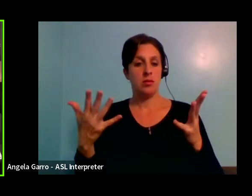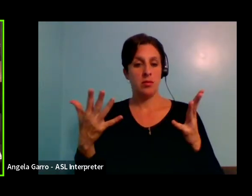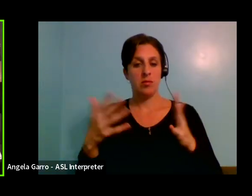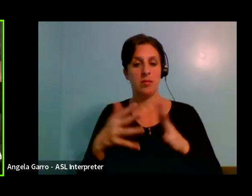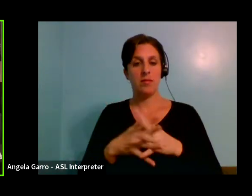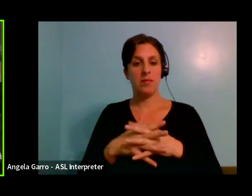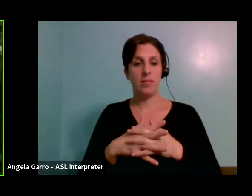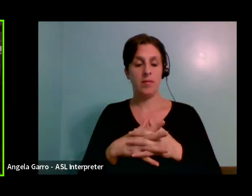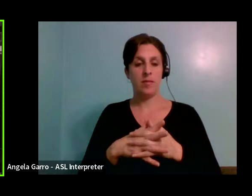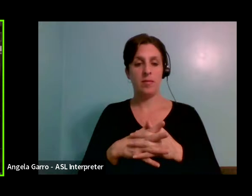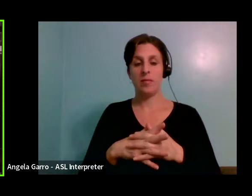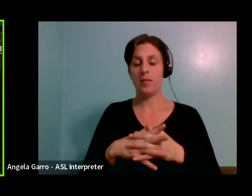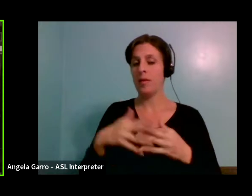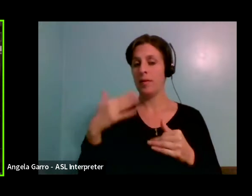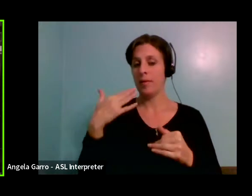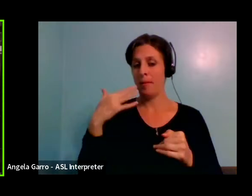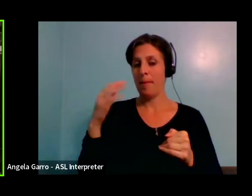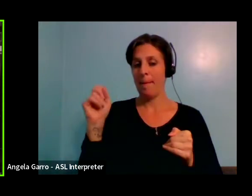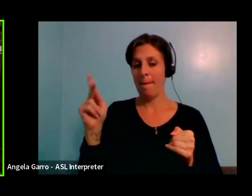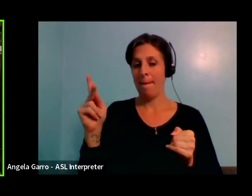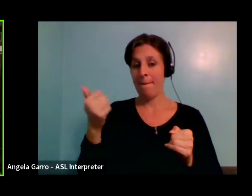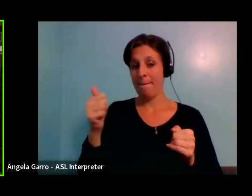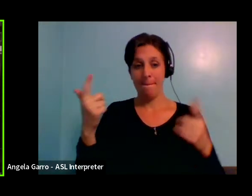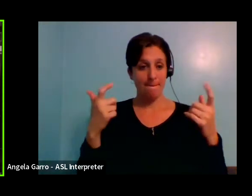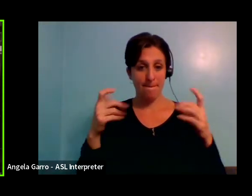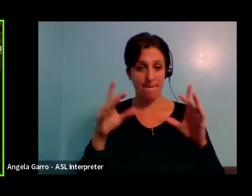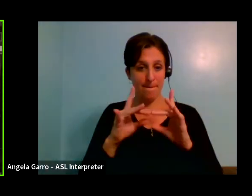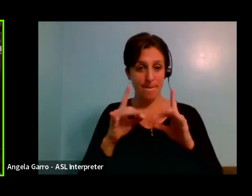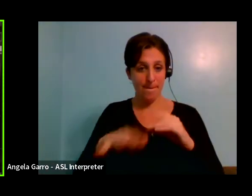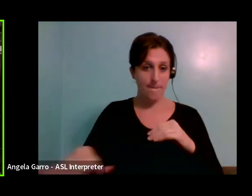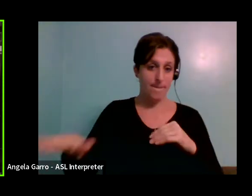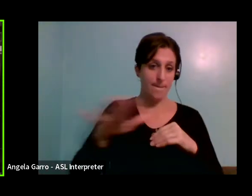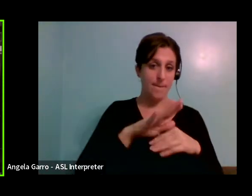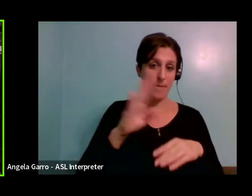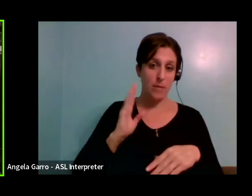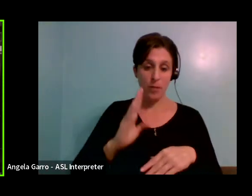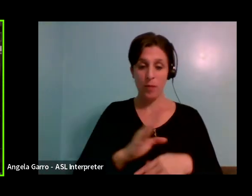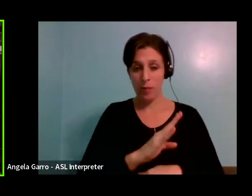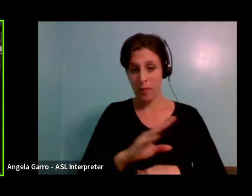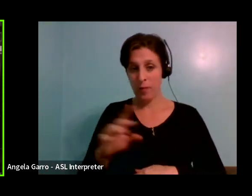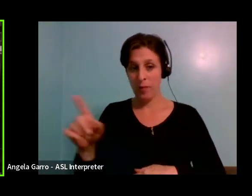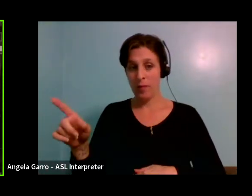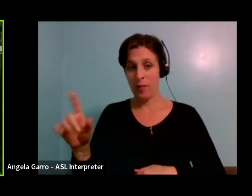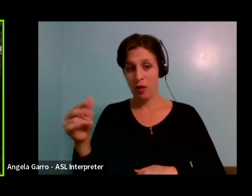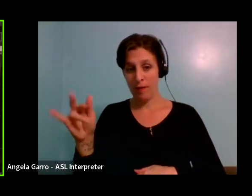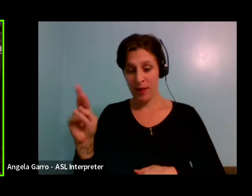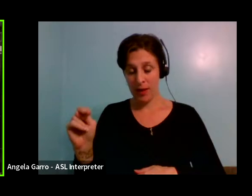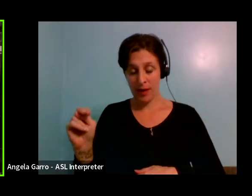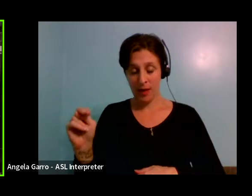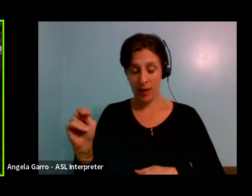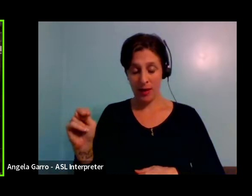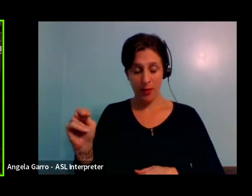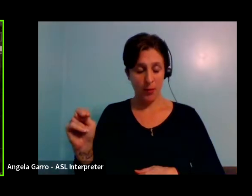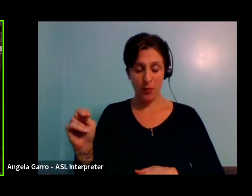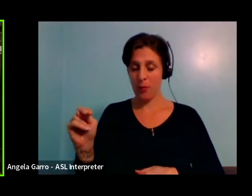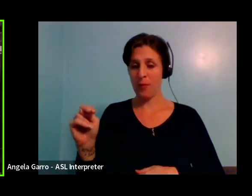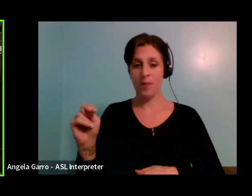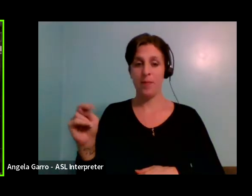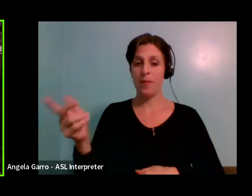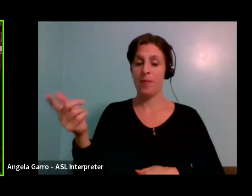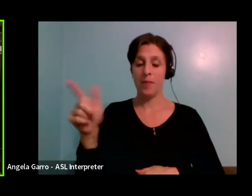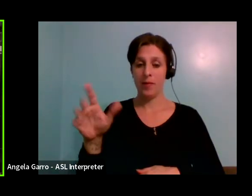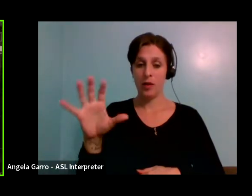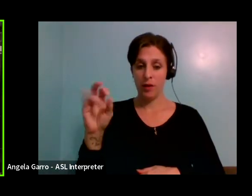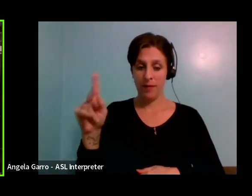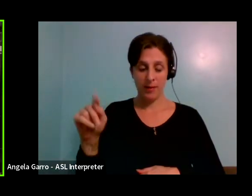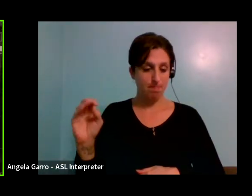Thank you. Okay. Any questions or comments from the board? Trustee Griffin, No comments. trustee